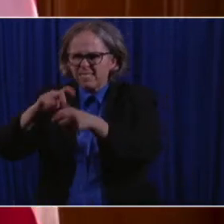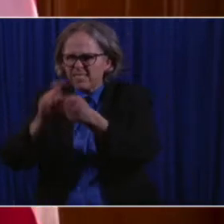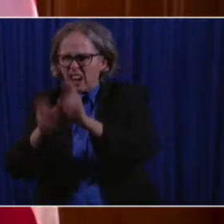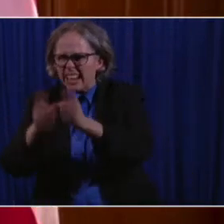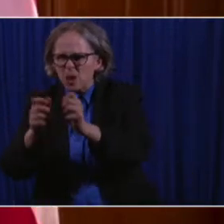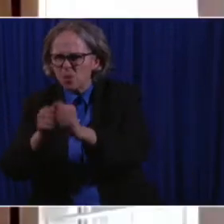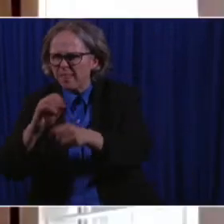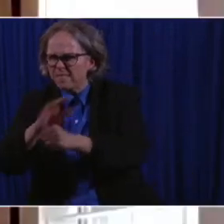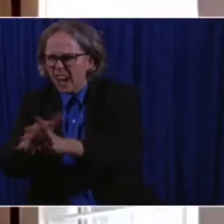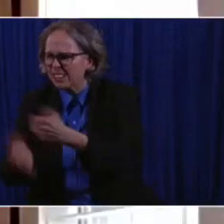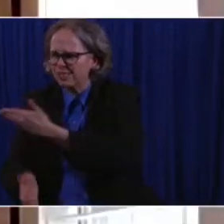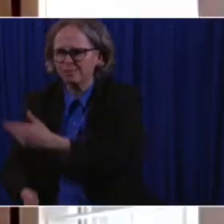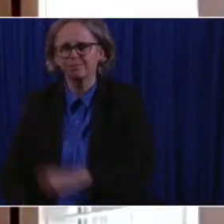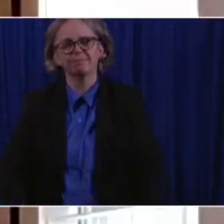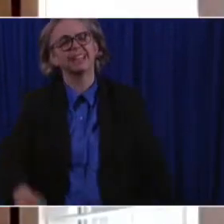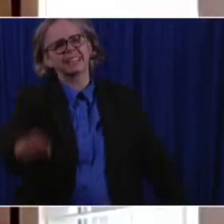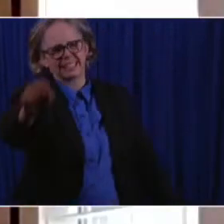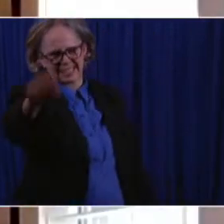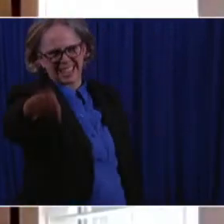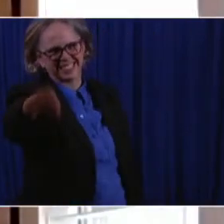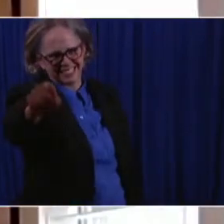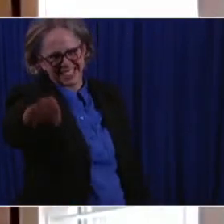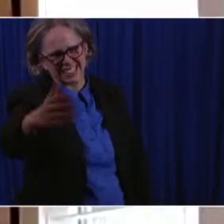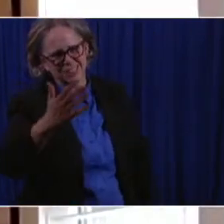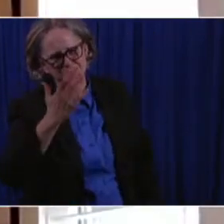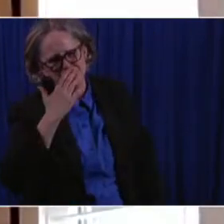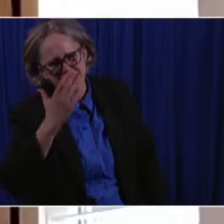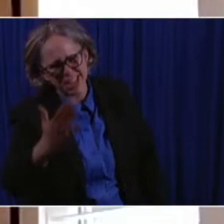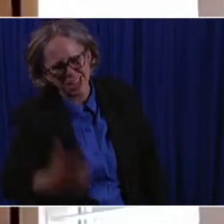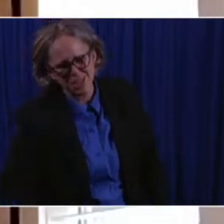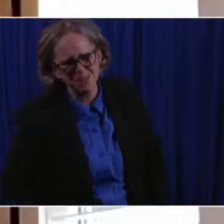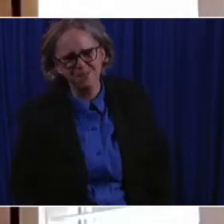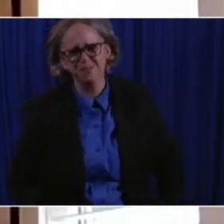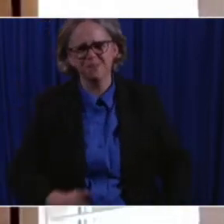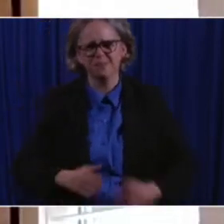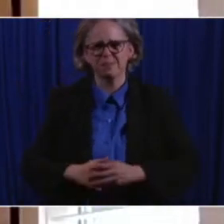Yes, certainly. Thank you very much, Governor. First